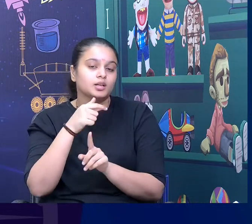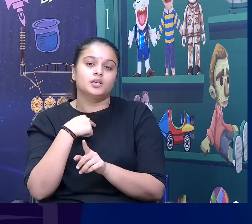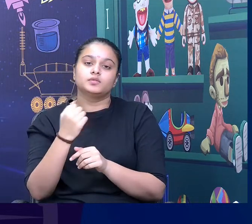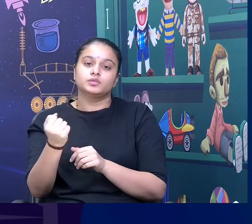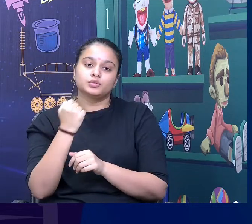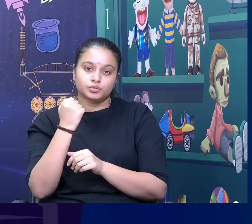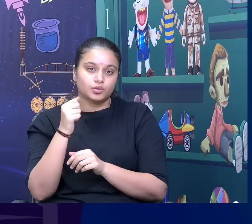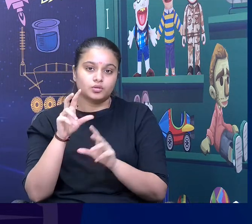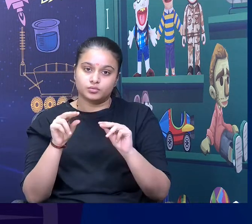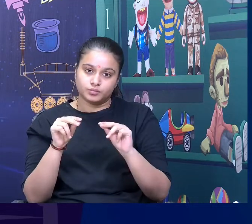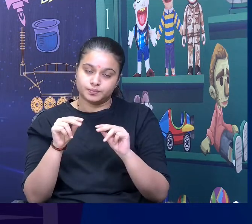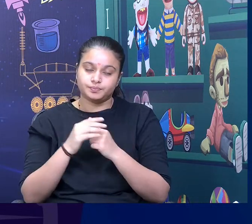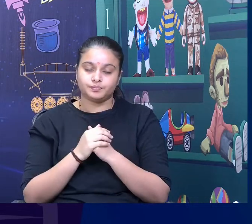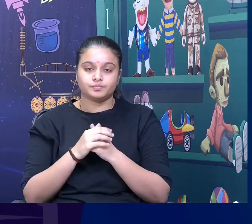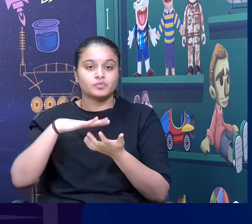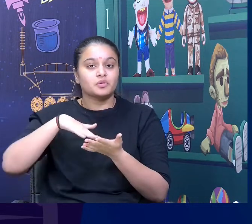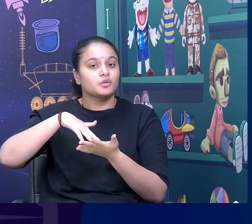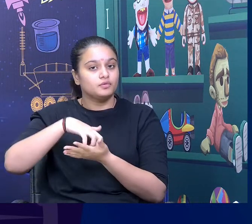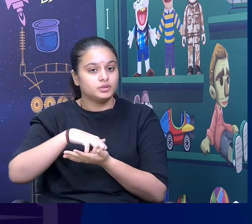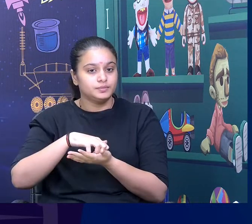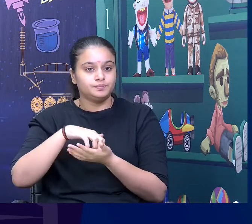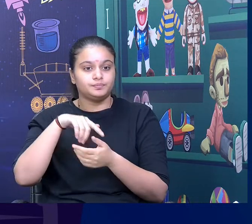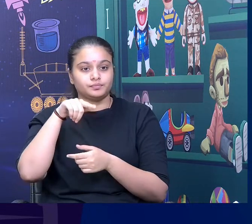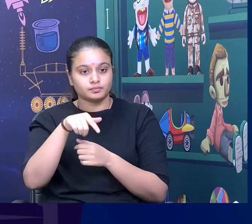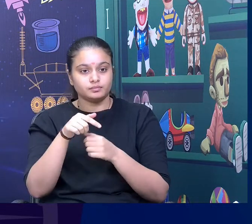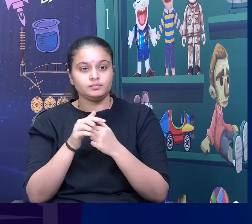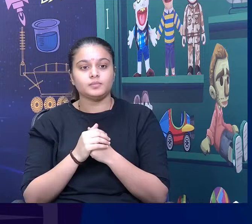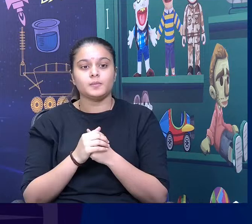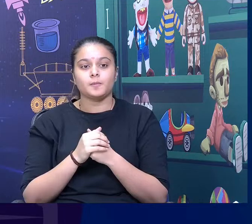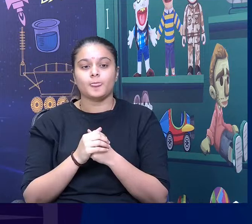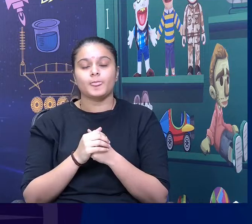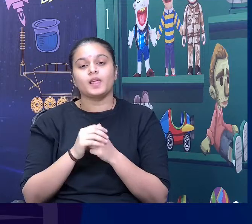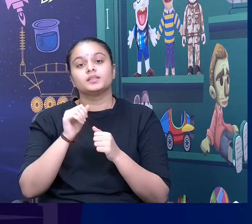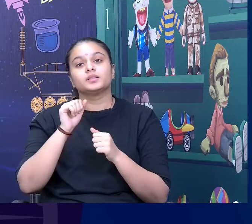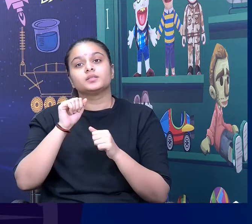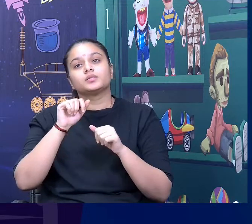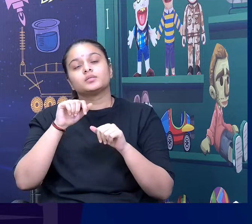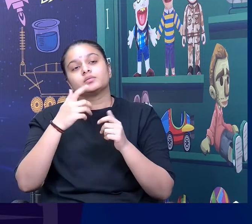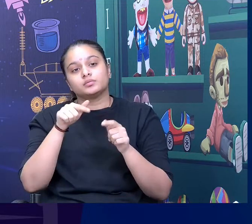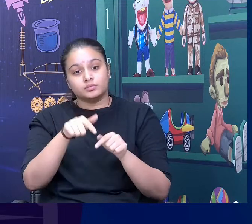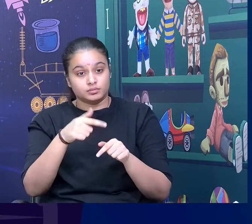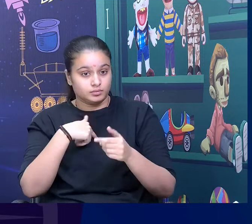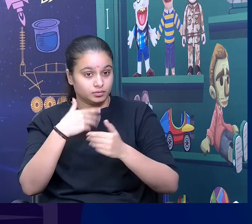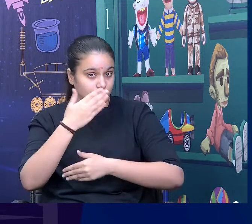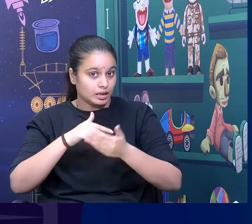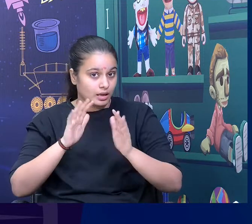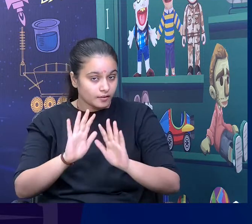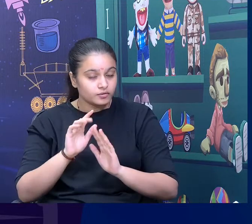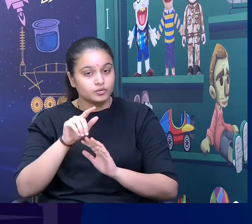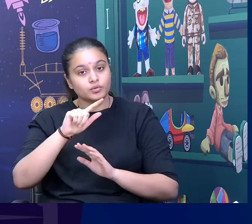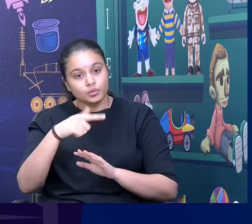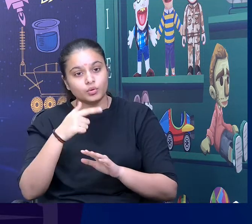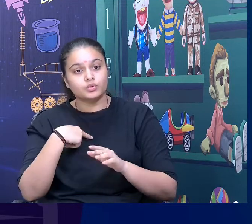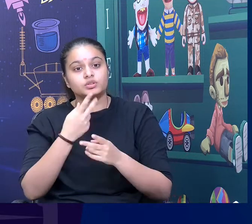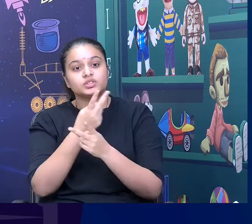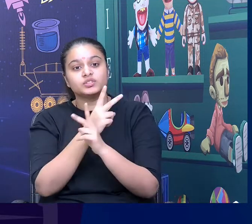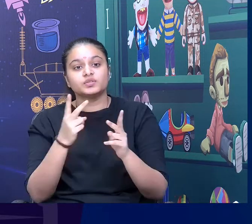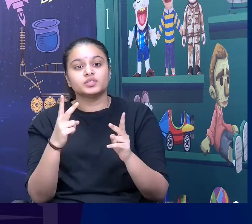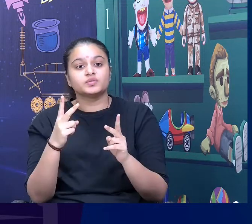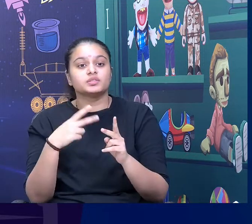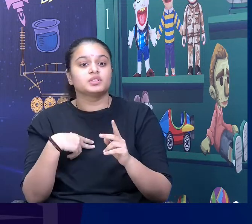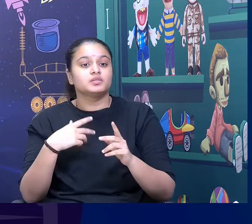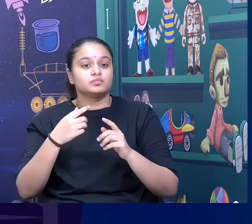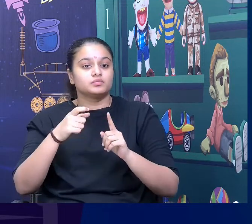limited. So, he suffers from brittle bones disease, and yet he was able to overcome all the physical